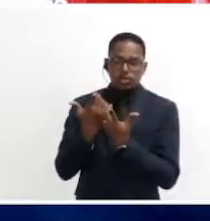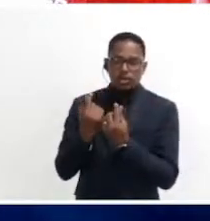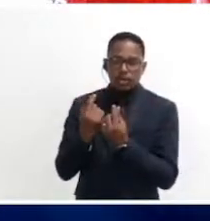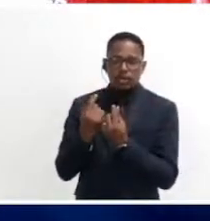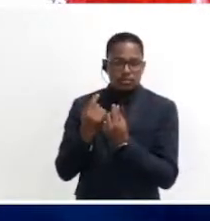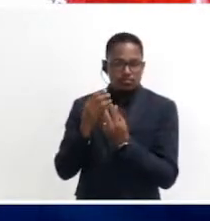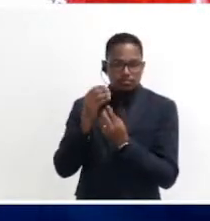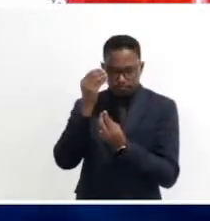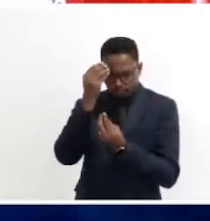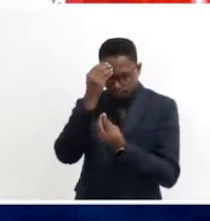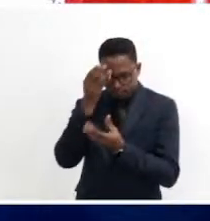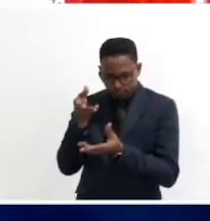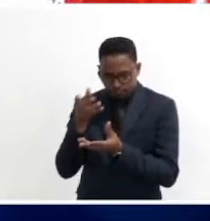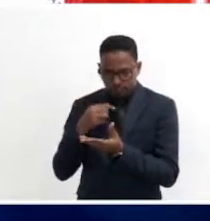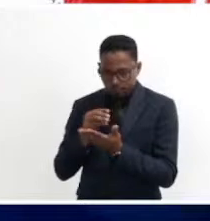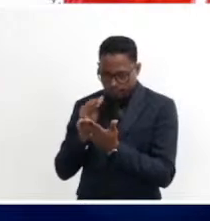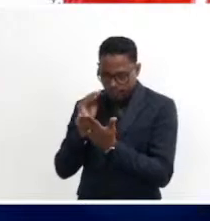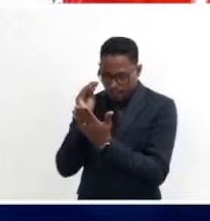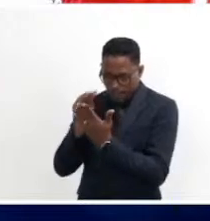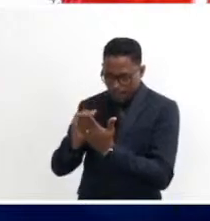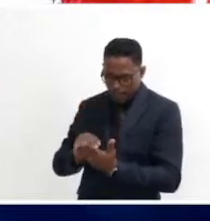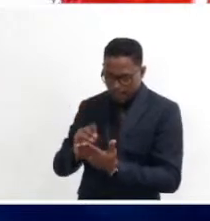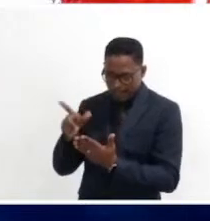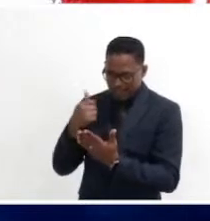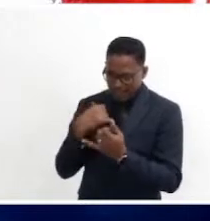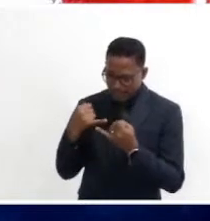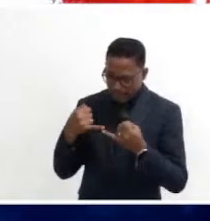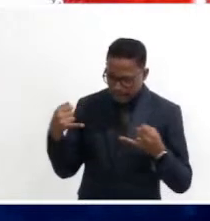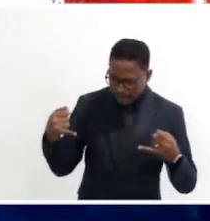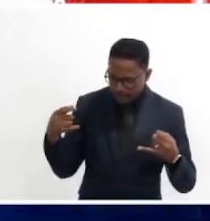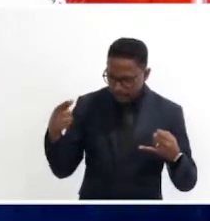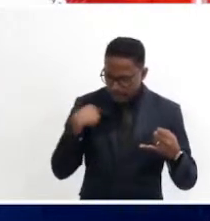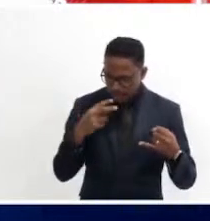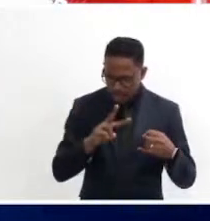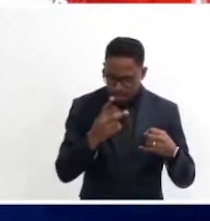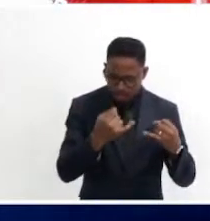pad, and then the bond is made there.